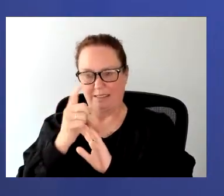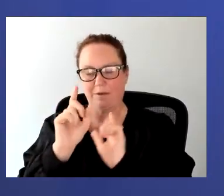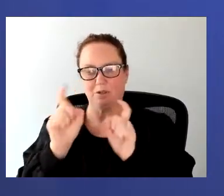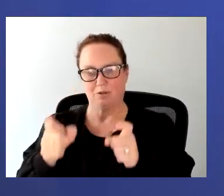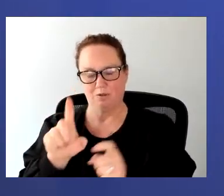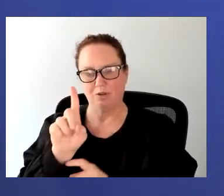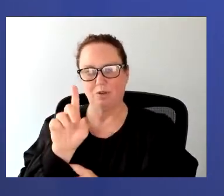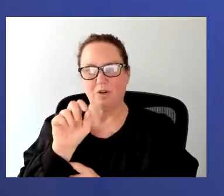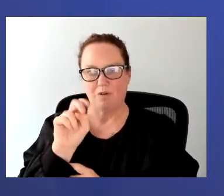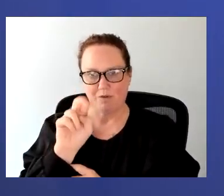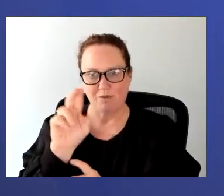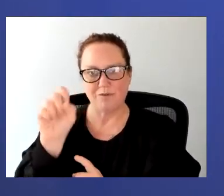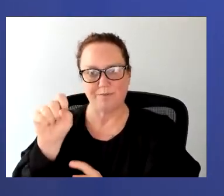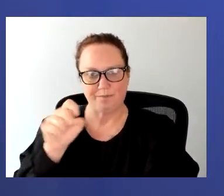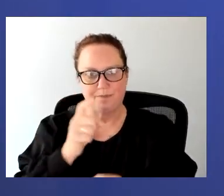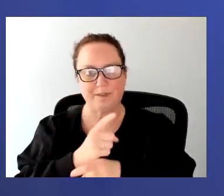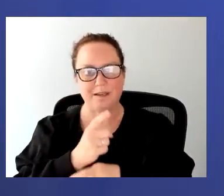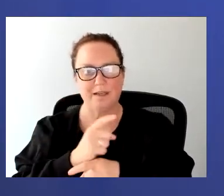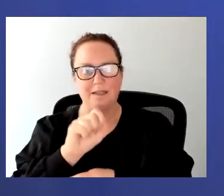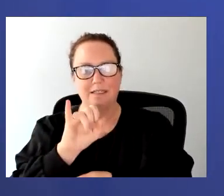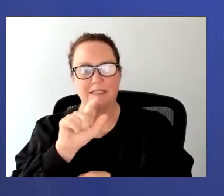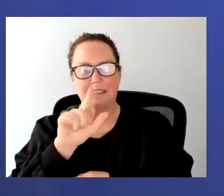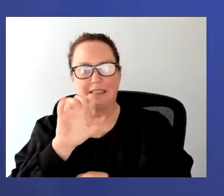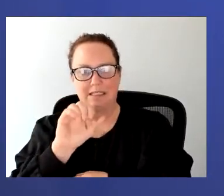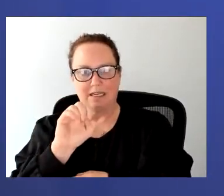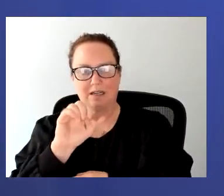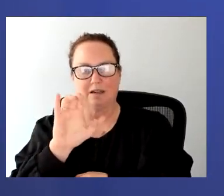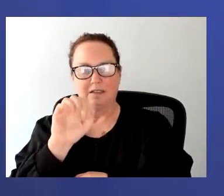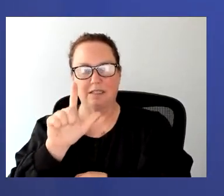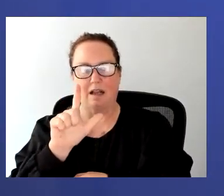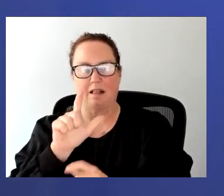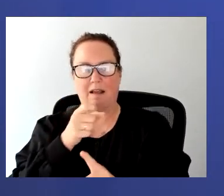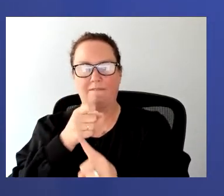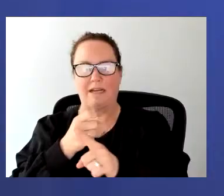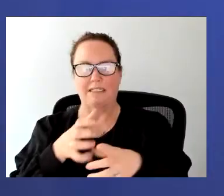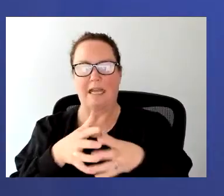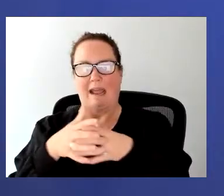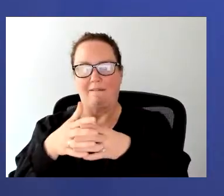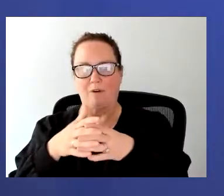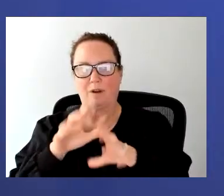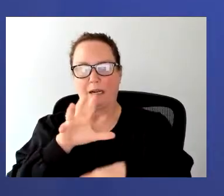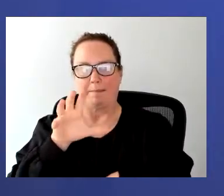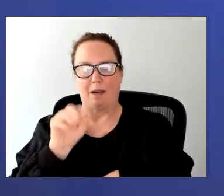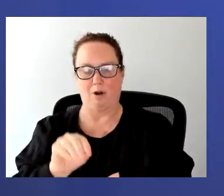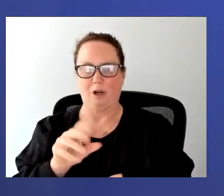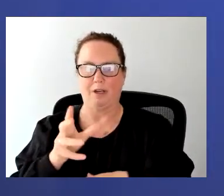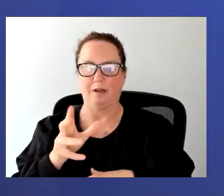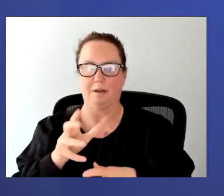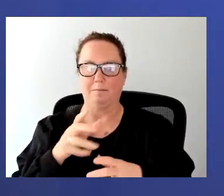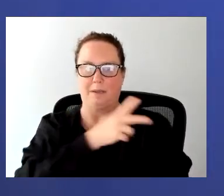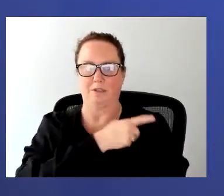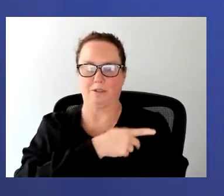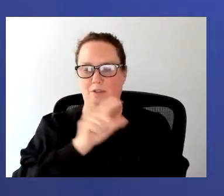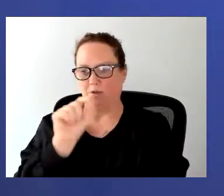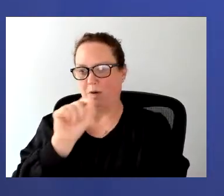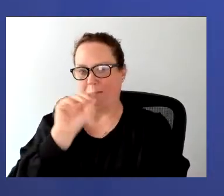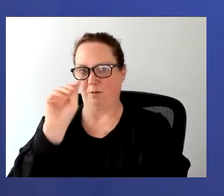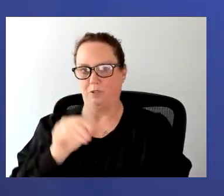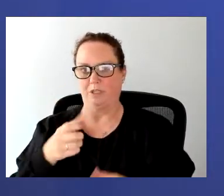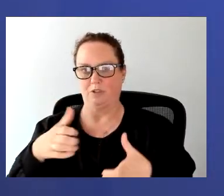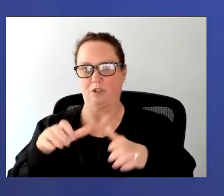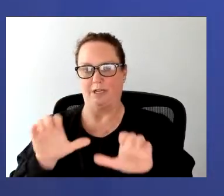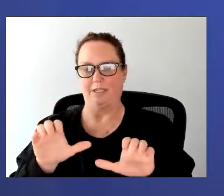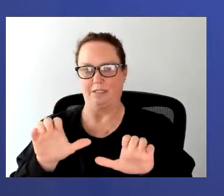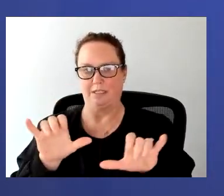So sickle cell affects mostly African American patients. There's only 20% chance of finding a donor, either a sibling